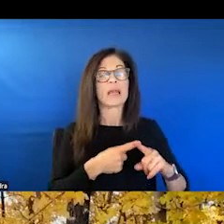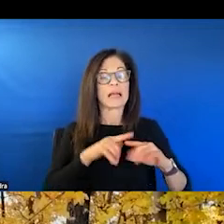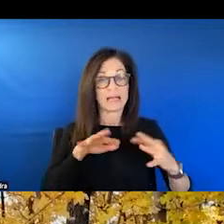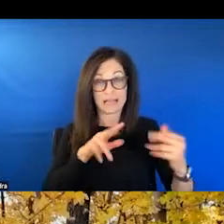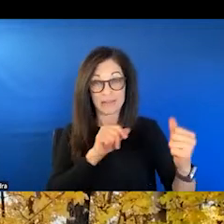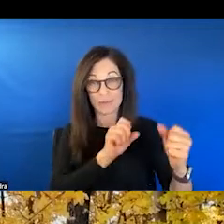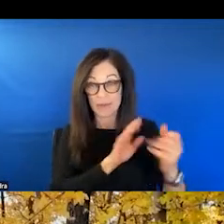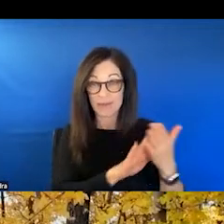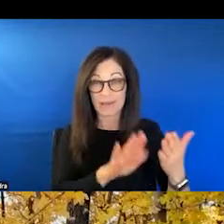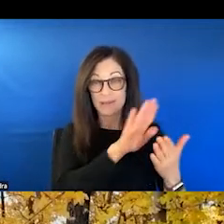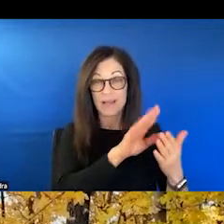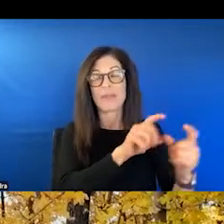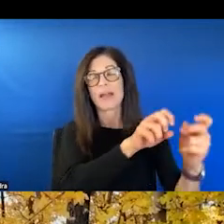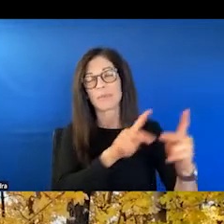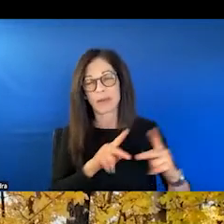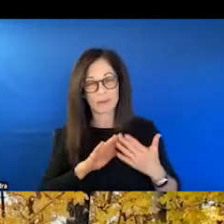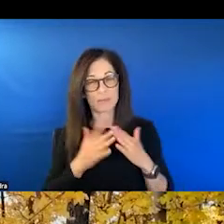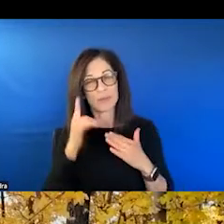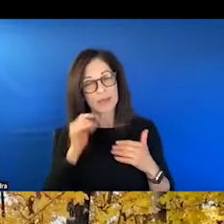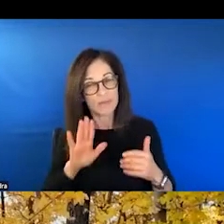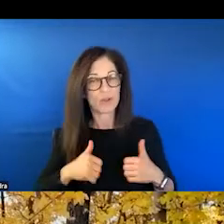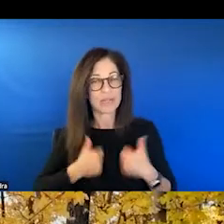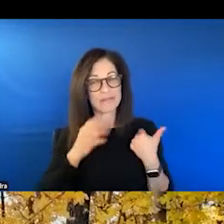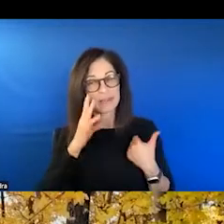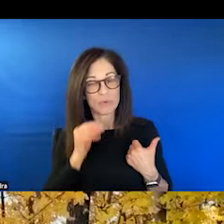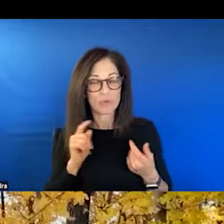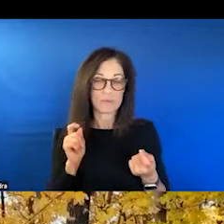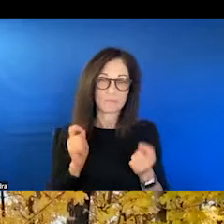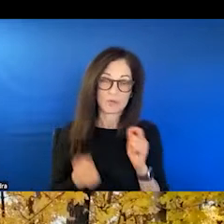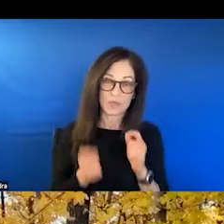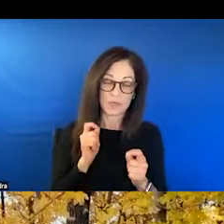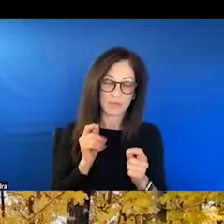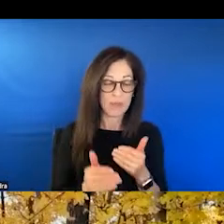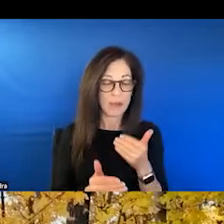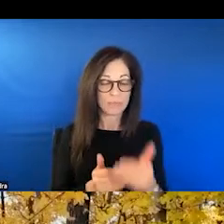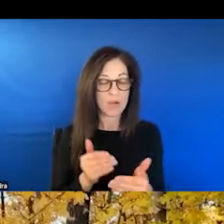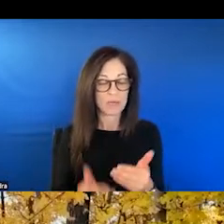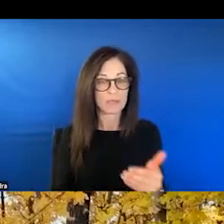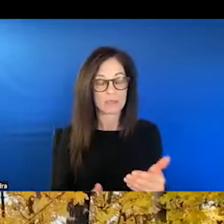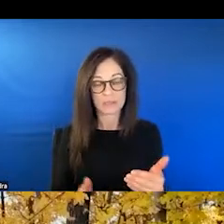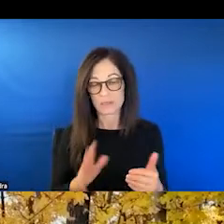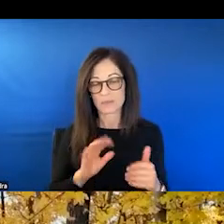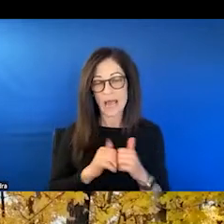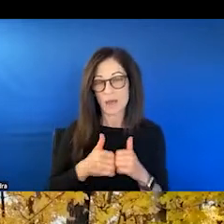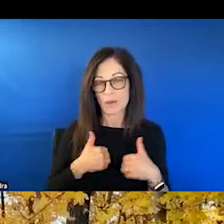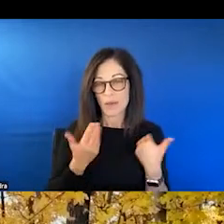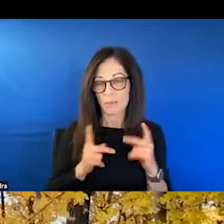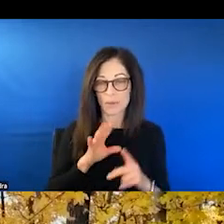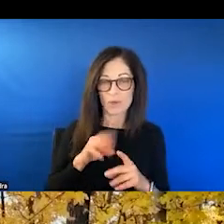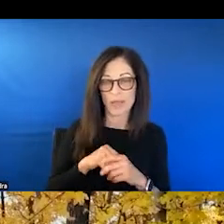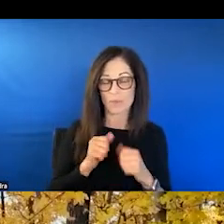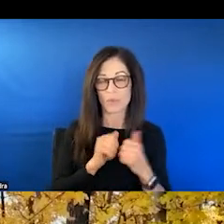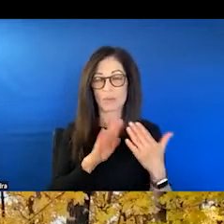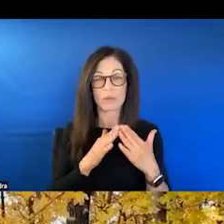to the community because of their lived experience and changing the process that how young people are engaged in their community,